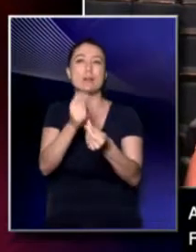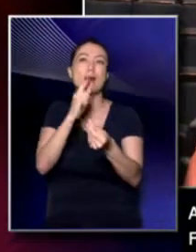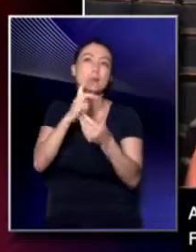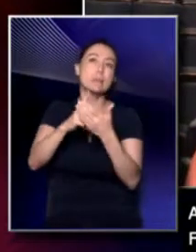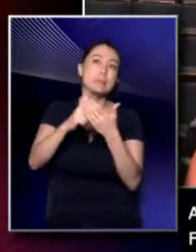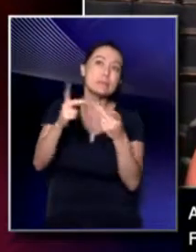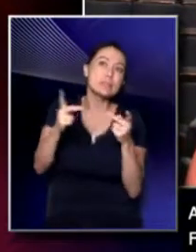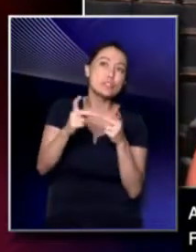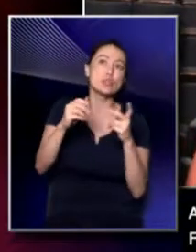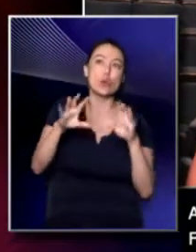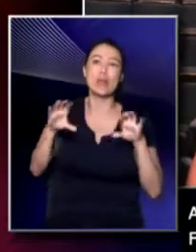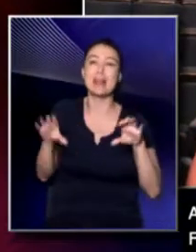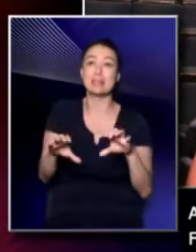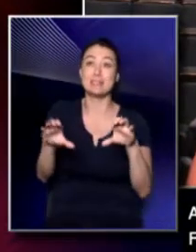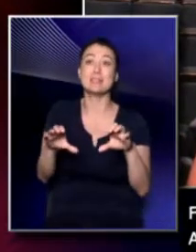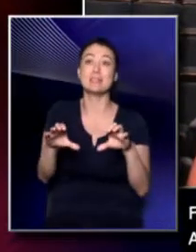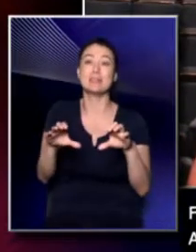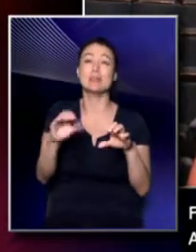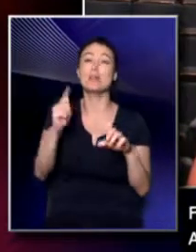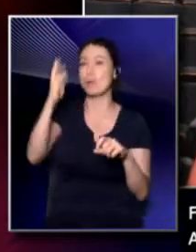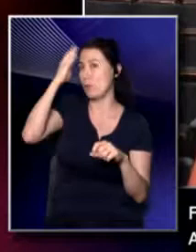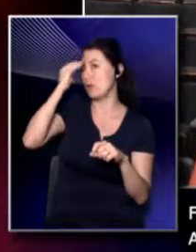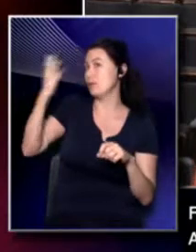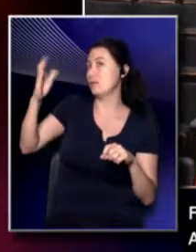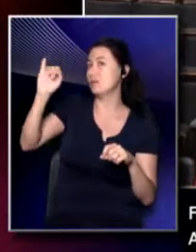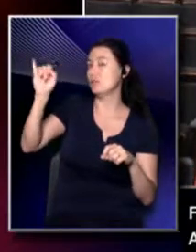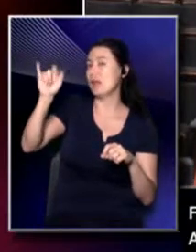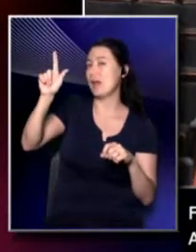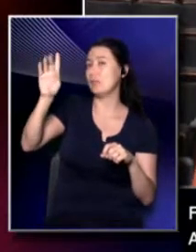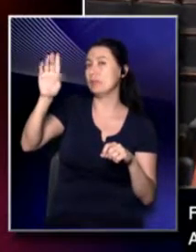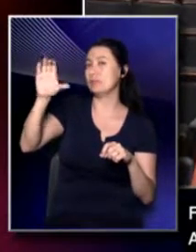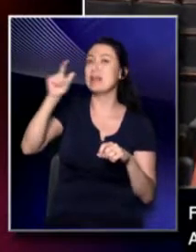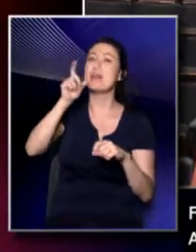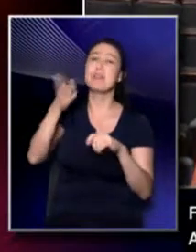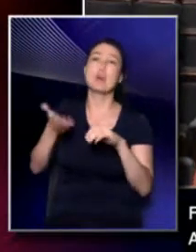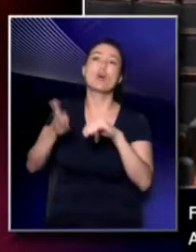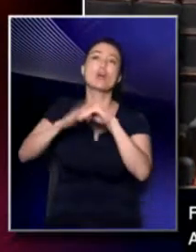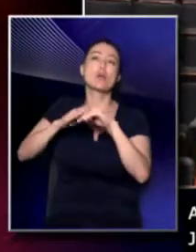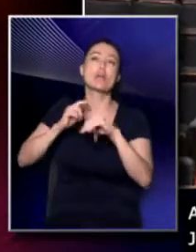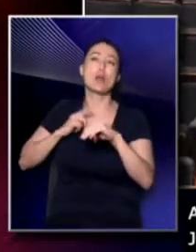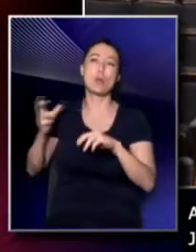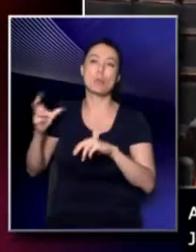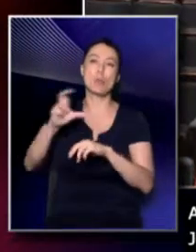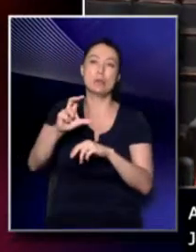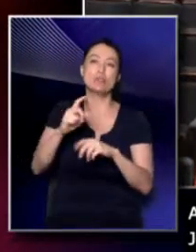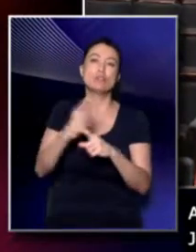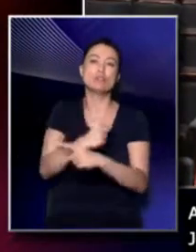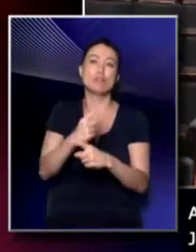activity, we can notify the GLBC, and they'll increase our appropriation appropriately.